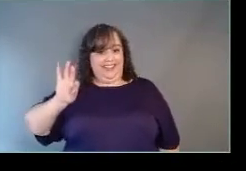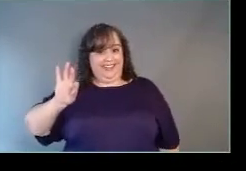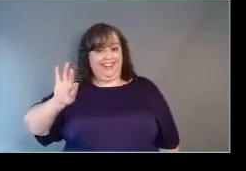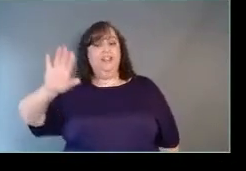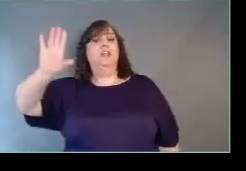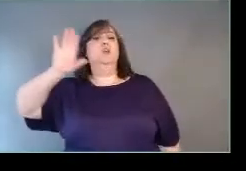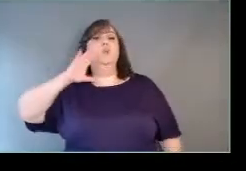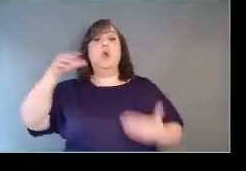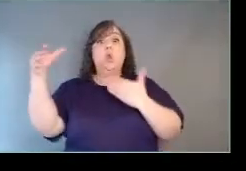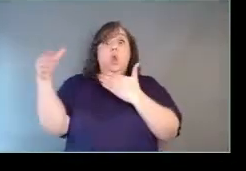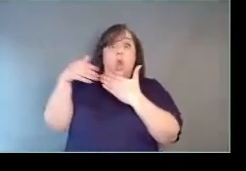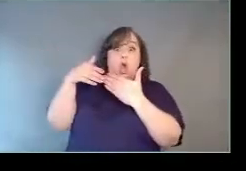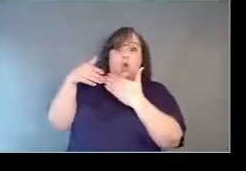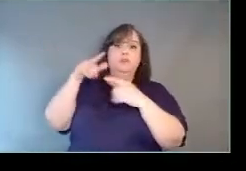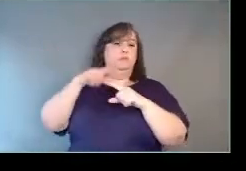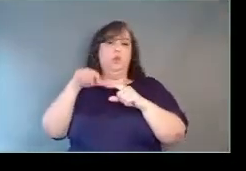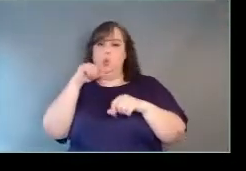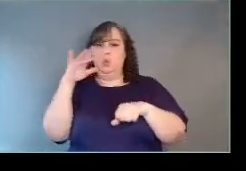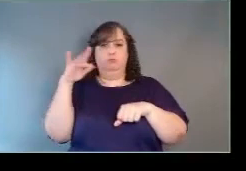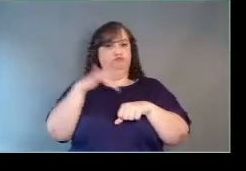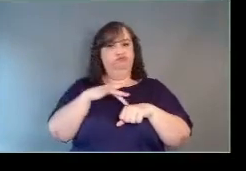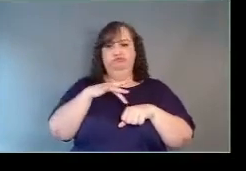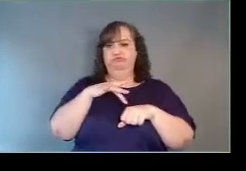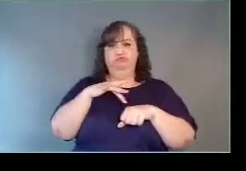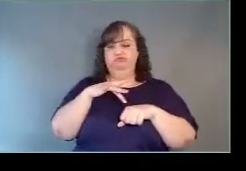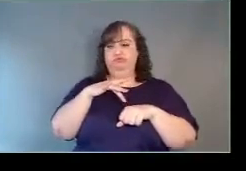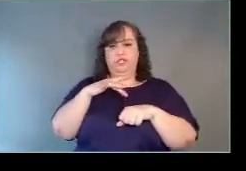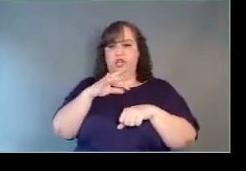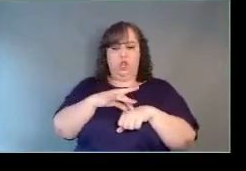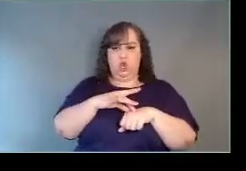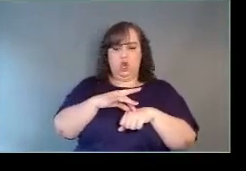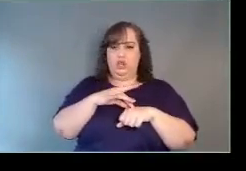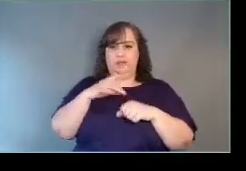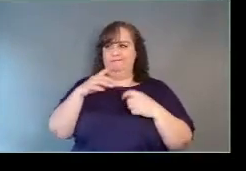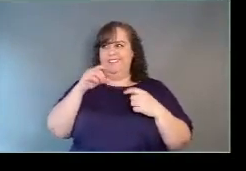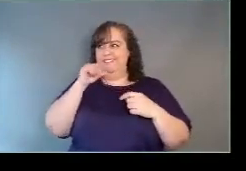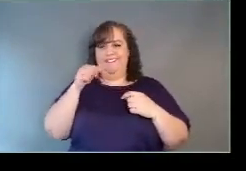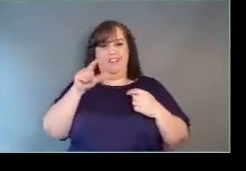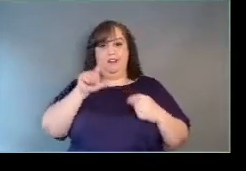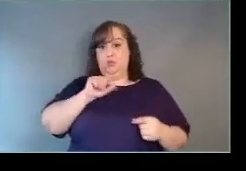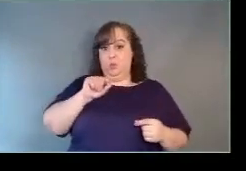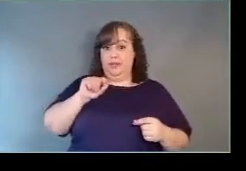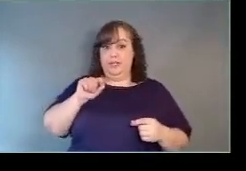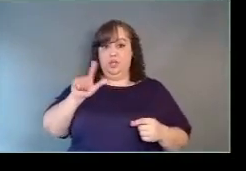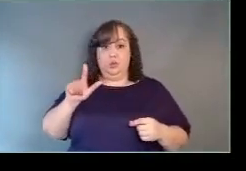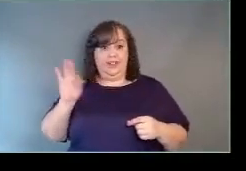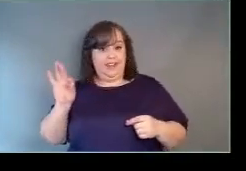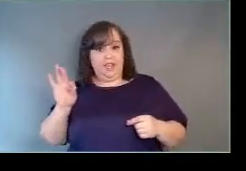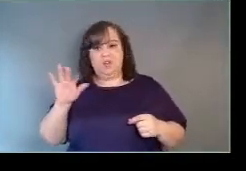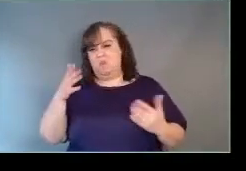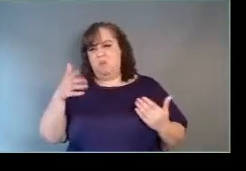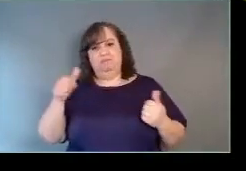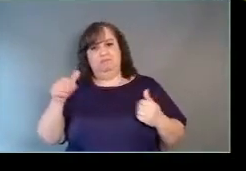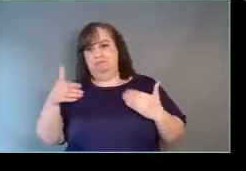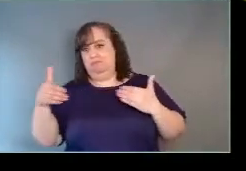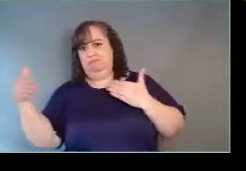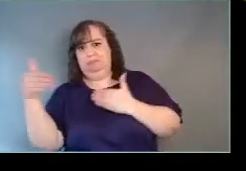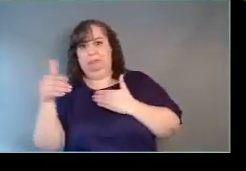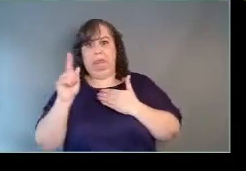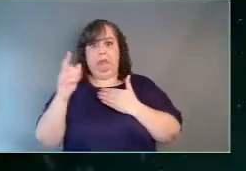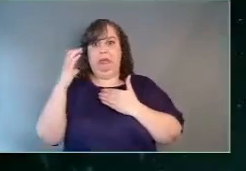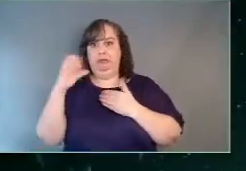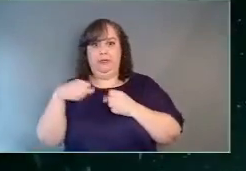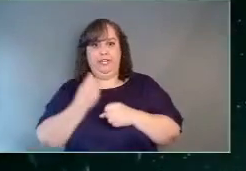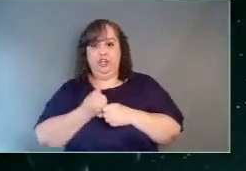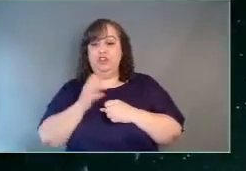in 2029 or anytime in the next 100 years. In that really close approach to Earth, the orbit of Apophis and its spin state